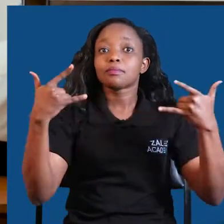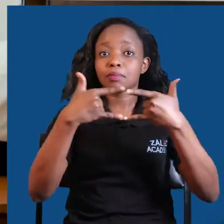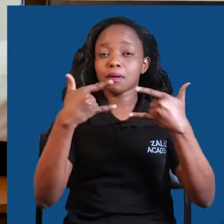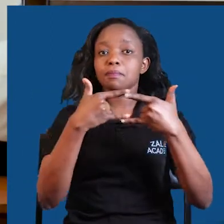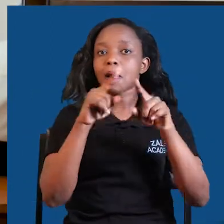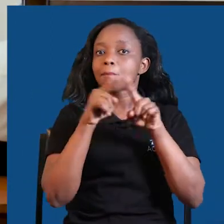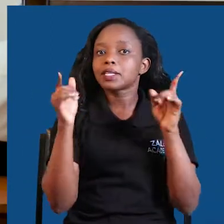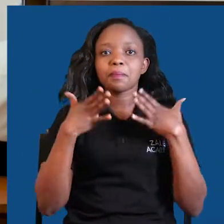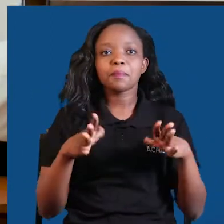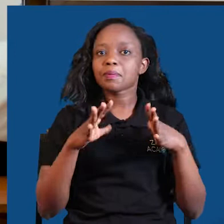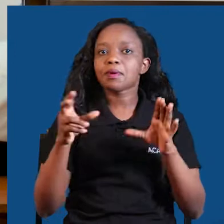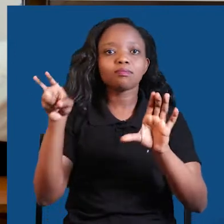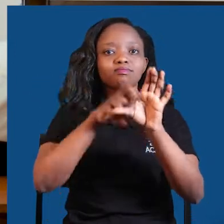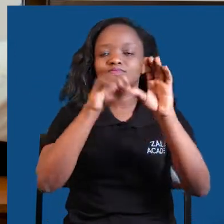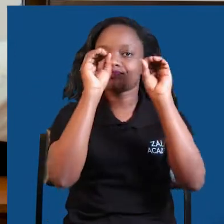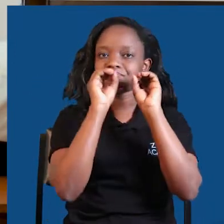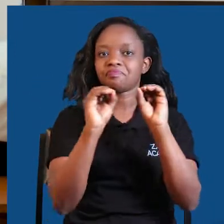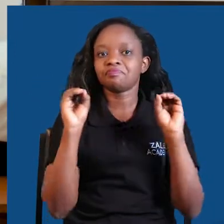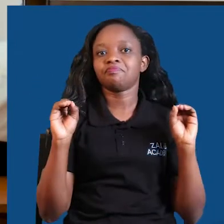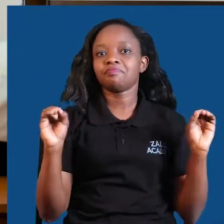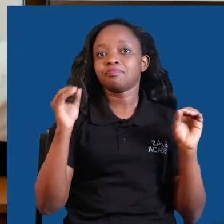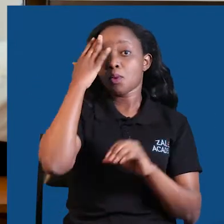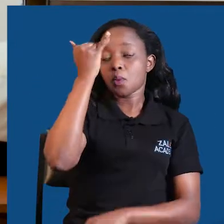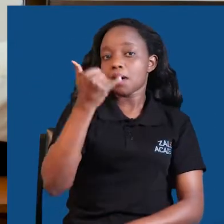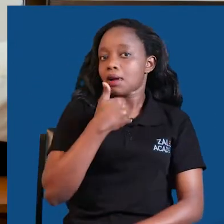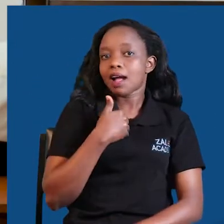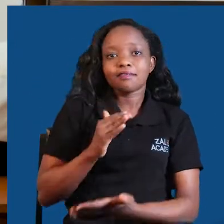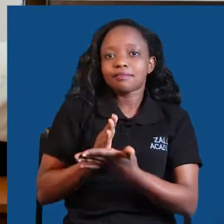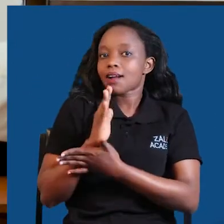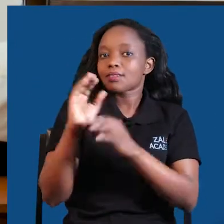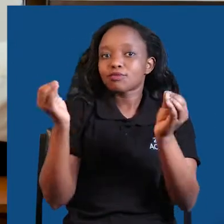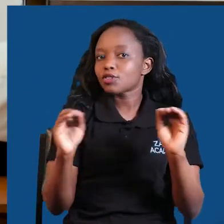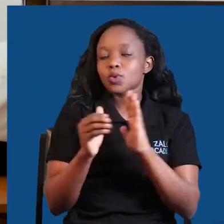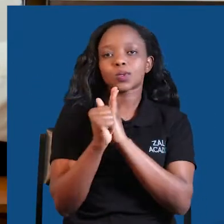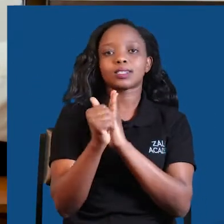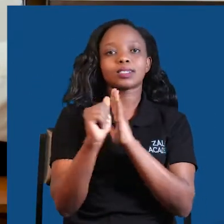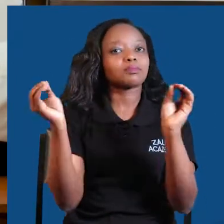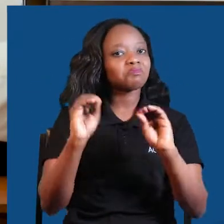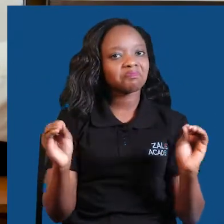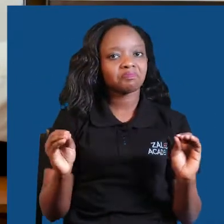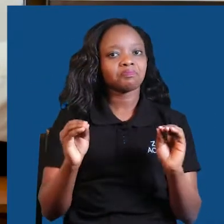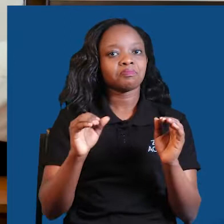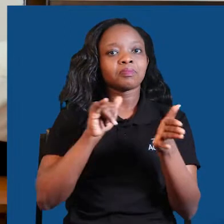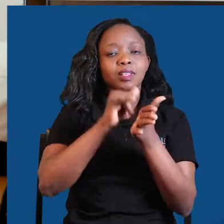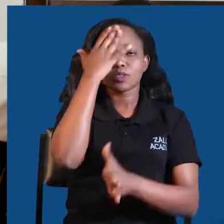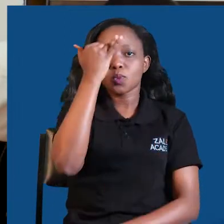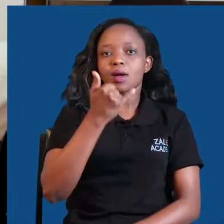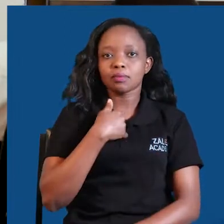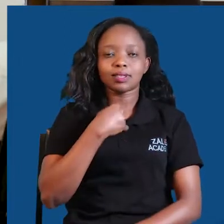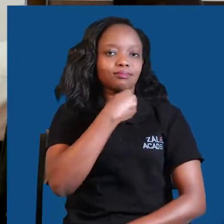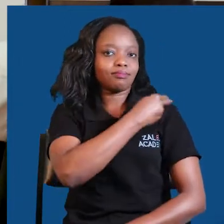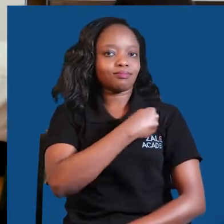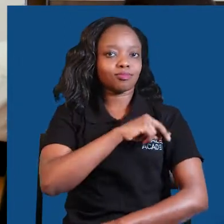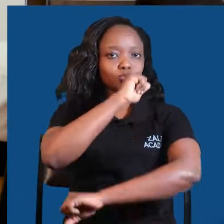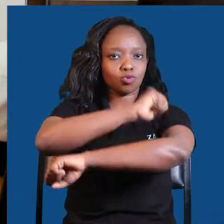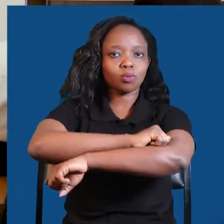Tuko na gap, but hakuna watu wa kufill because we don't have the right skills. And that is why we